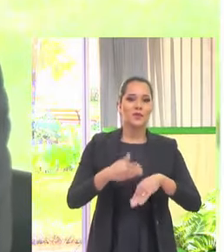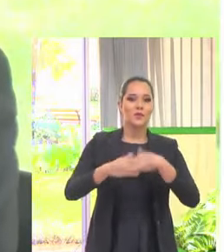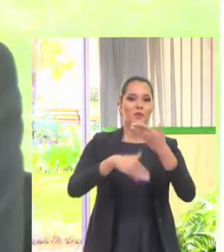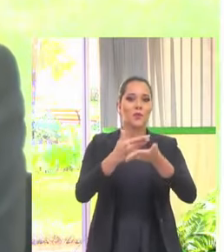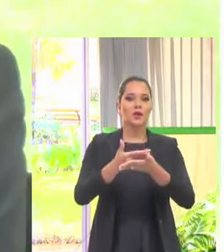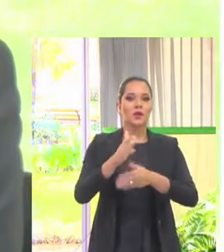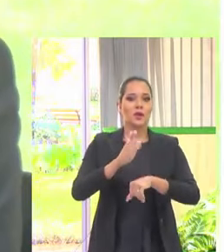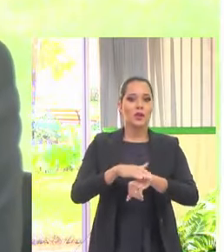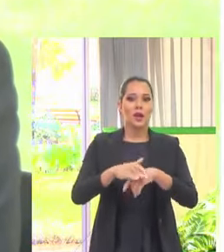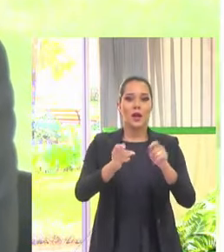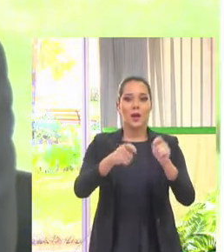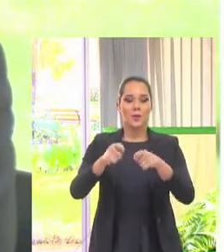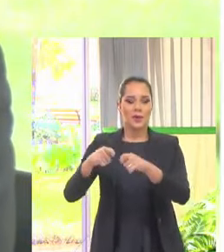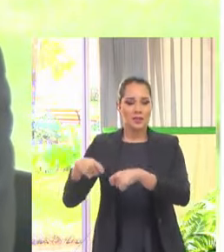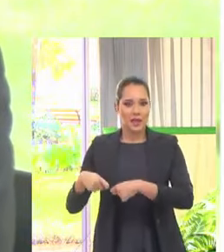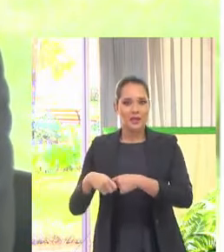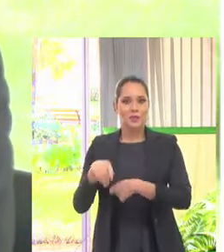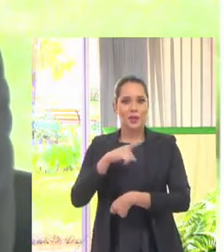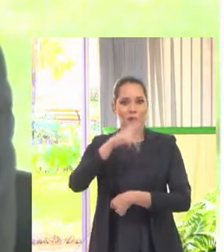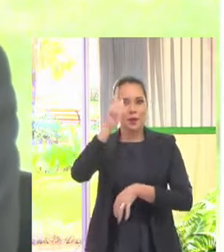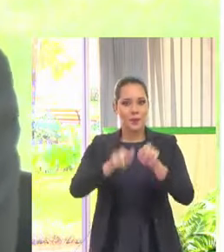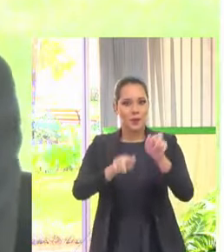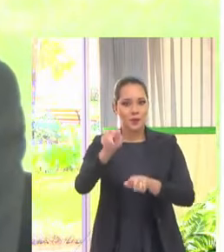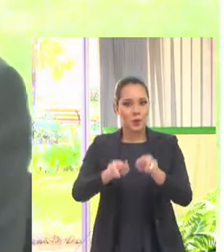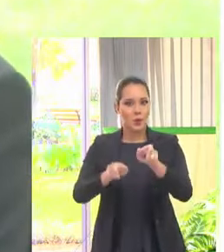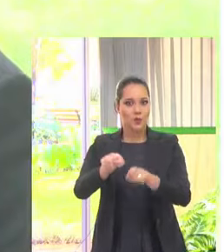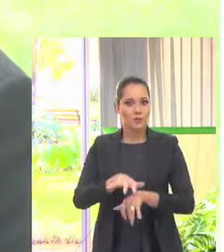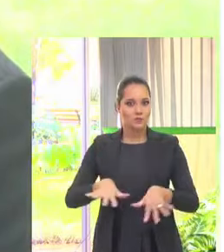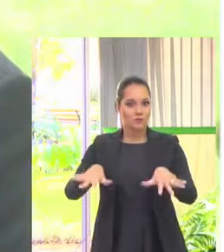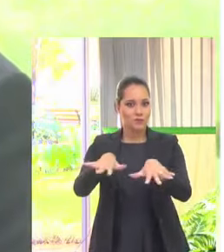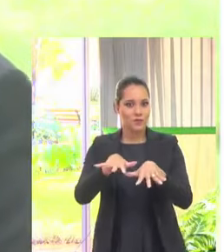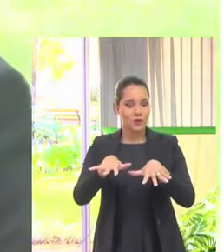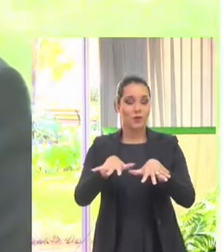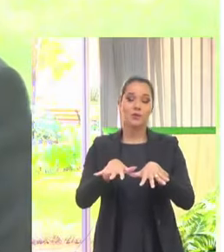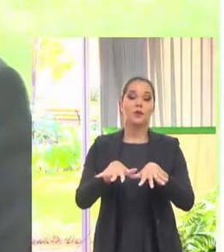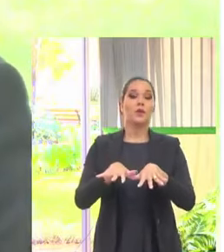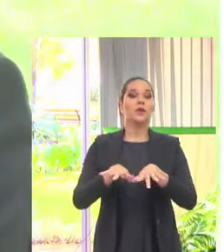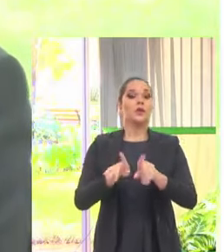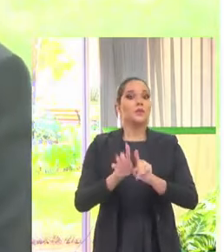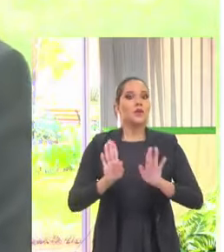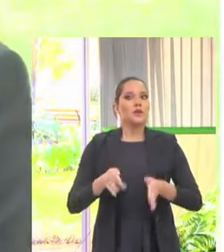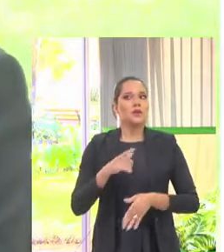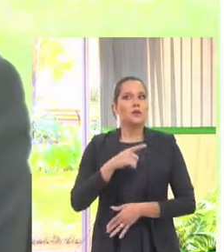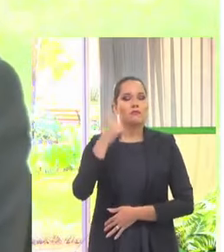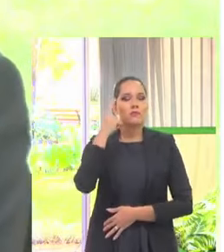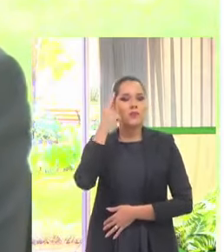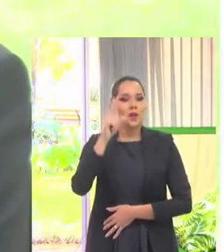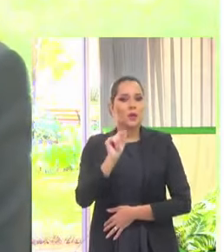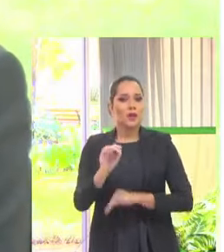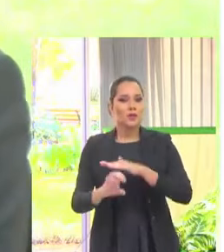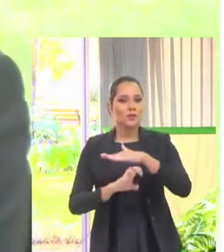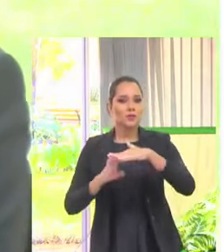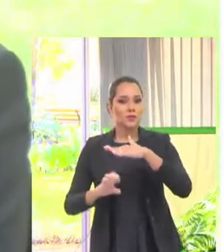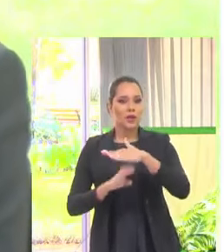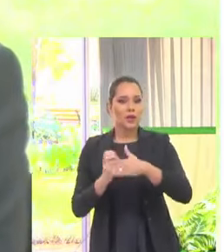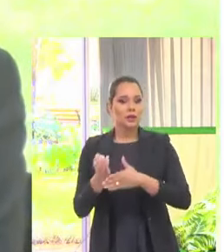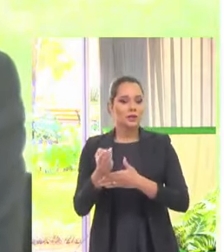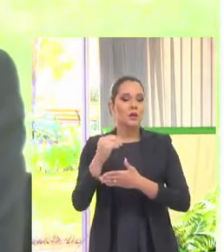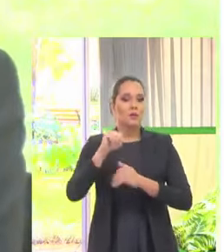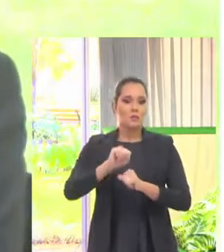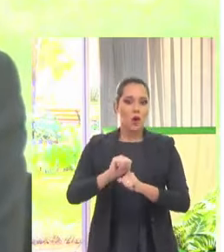So you actually have local people. Previously there was this idea that a foreign company could come in, they would bring their own workers,